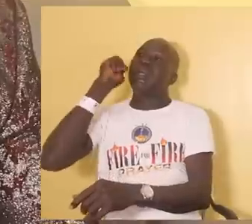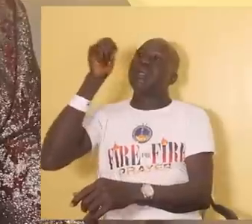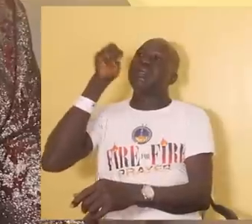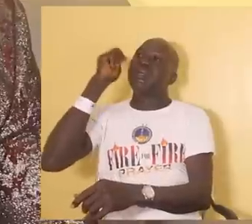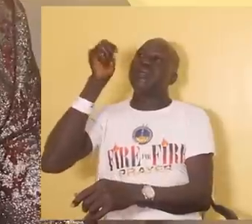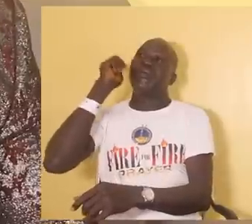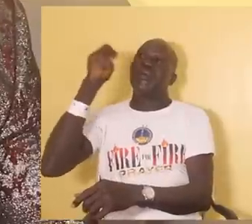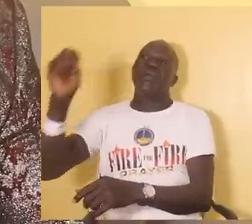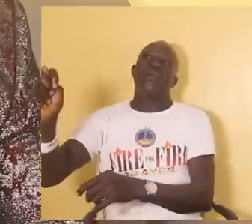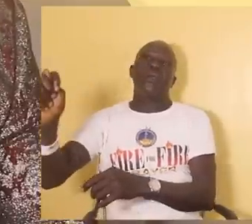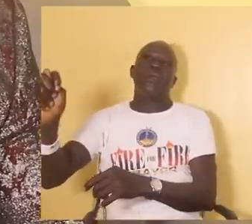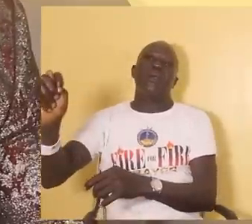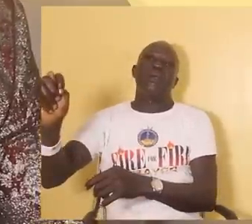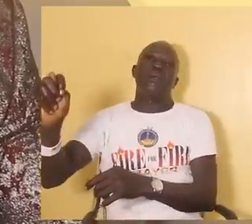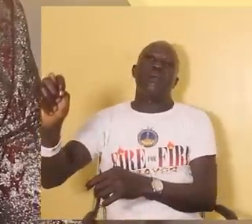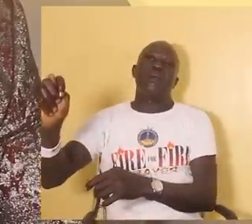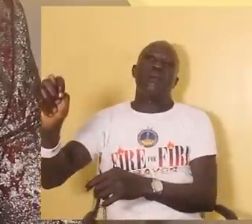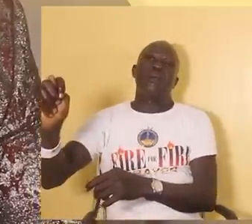Let's go.